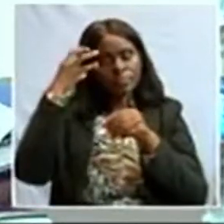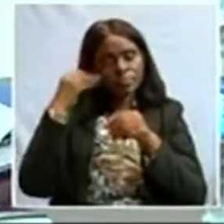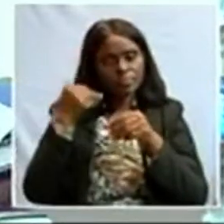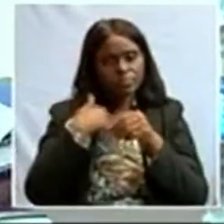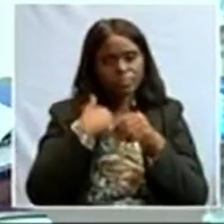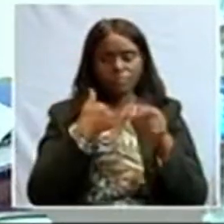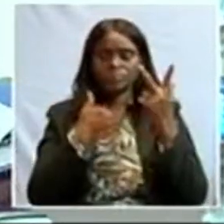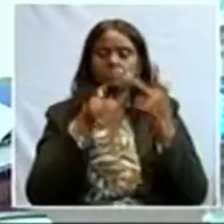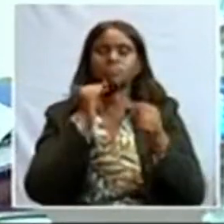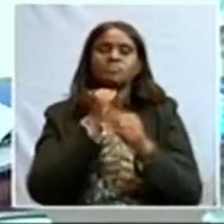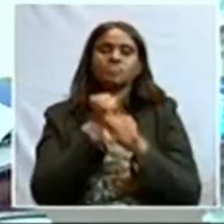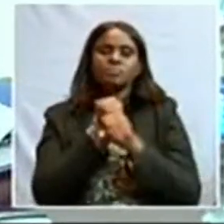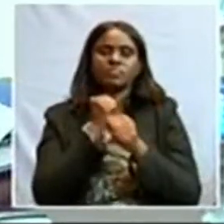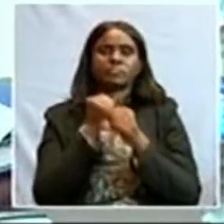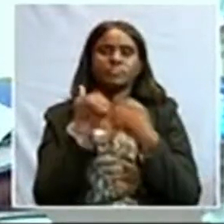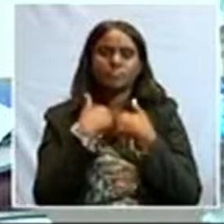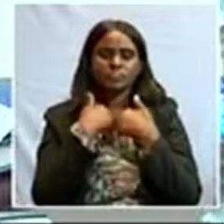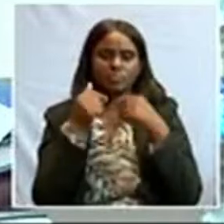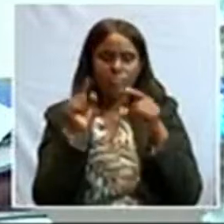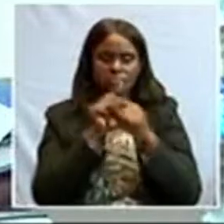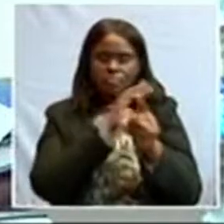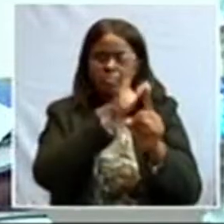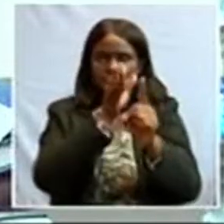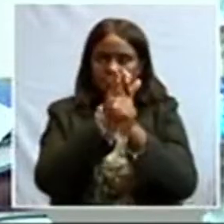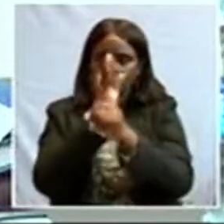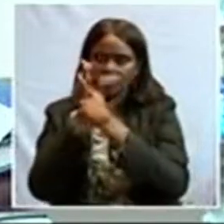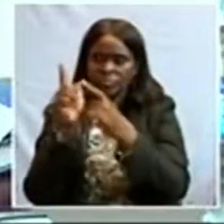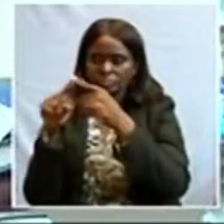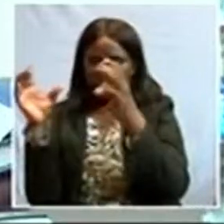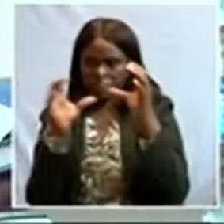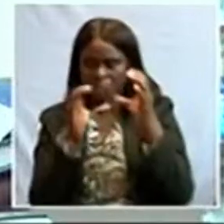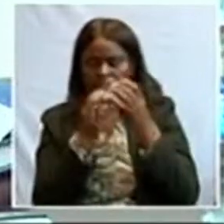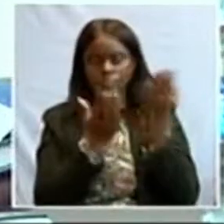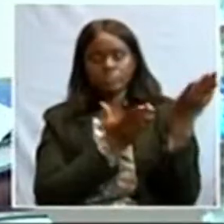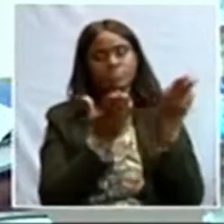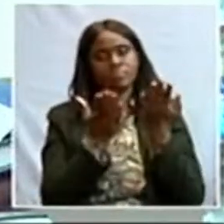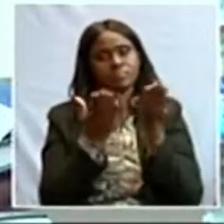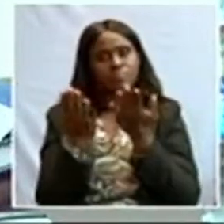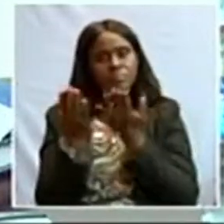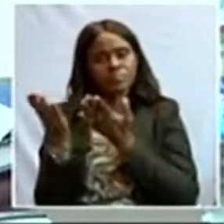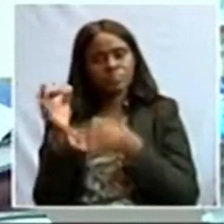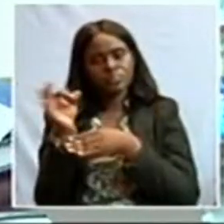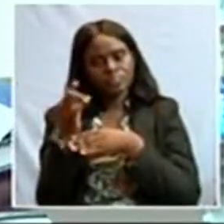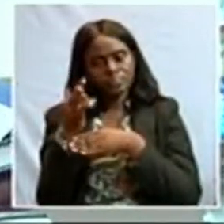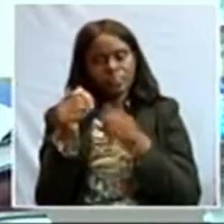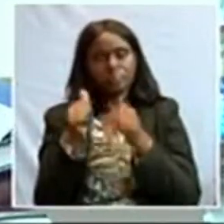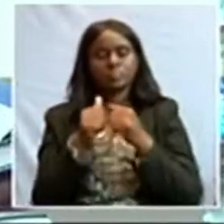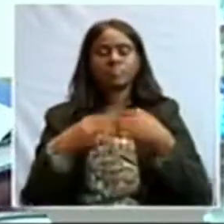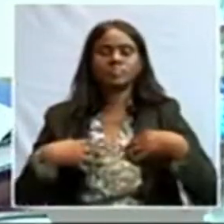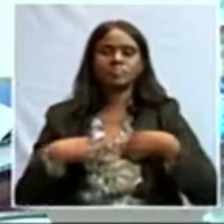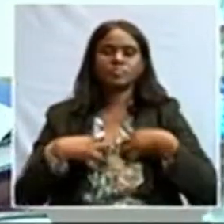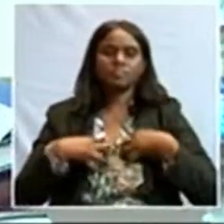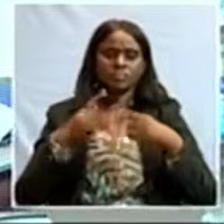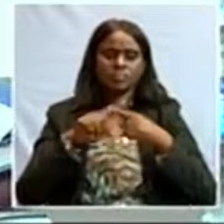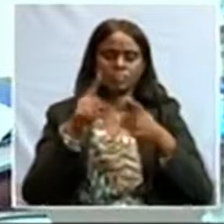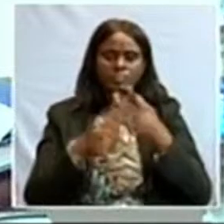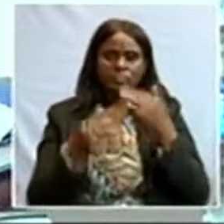3 functions devolved to the council, that is veterinary services, fisheries and livestock.